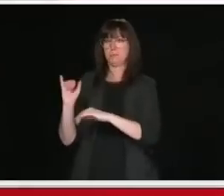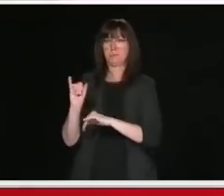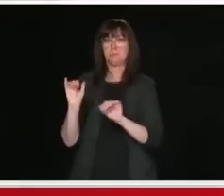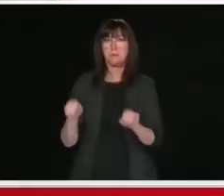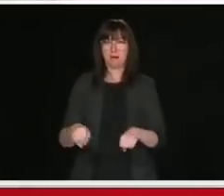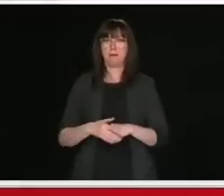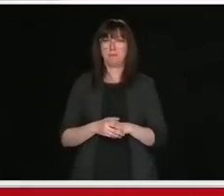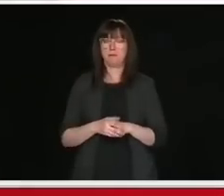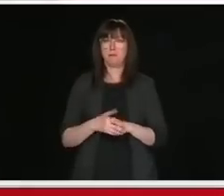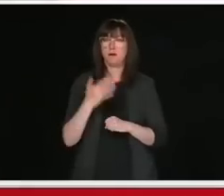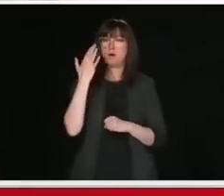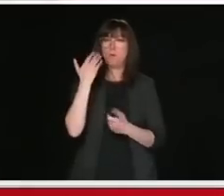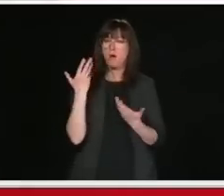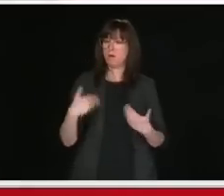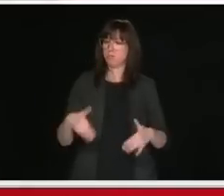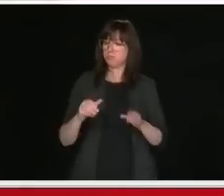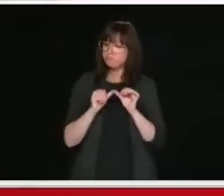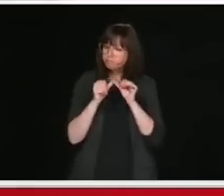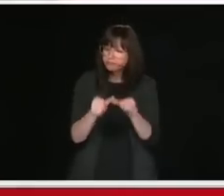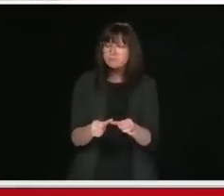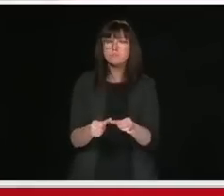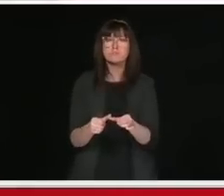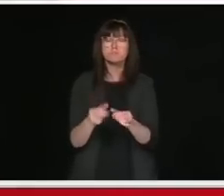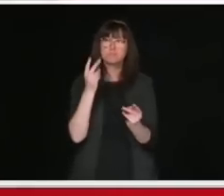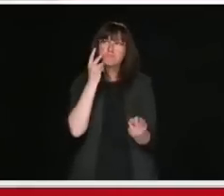think and help people.